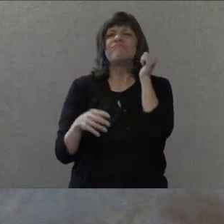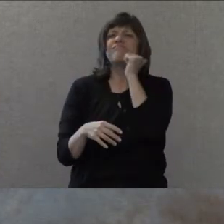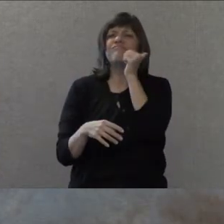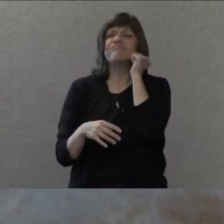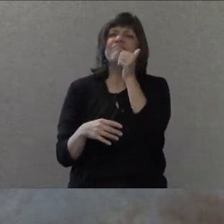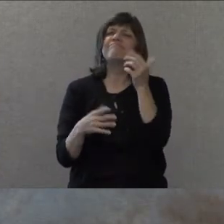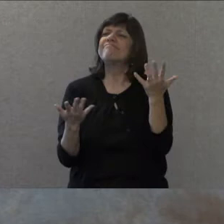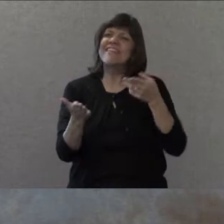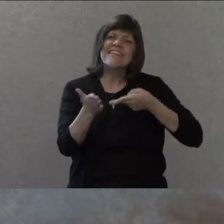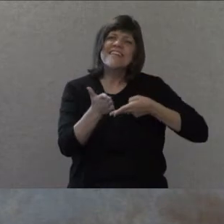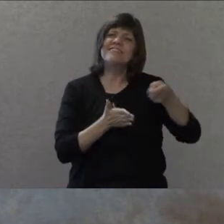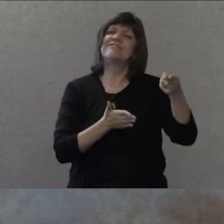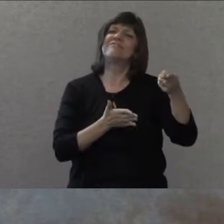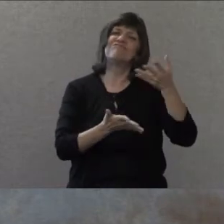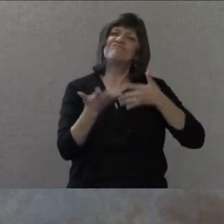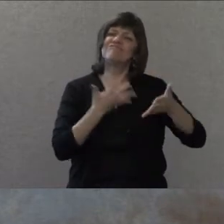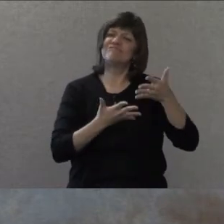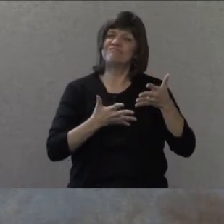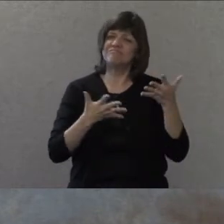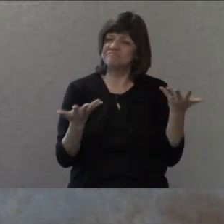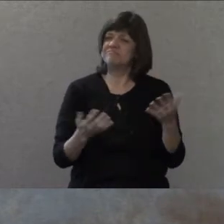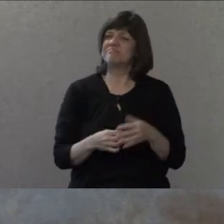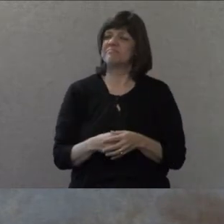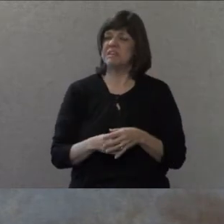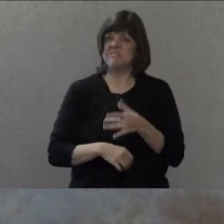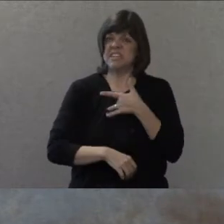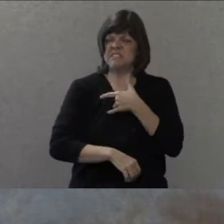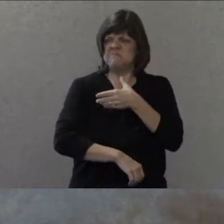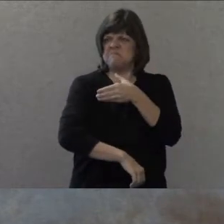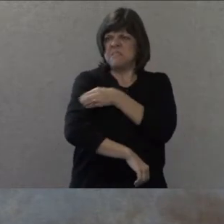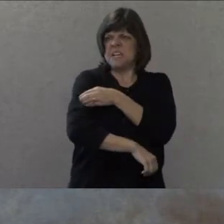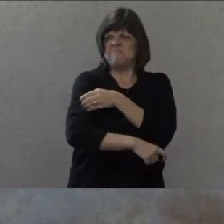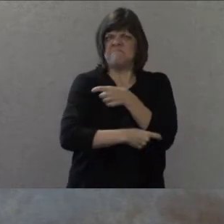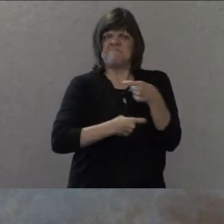towards others, openly and